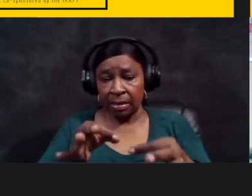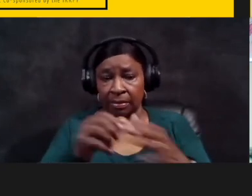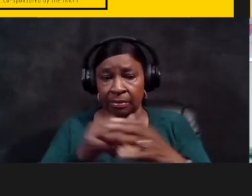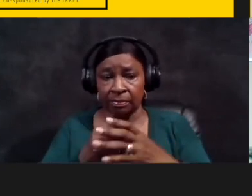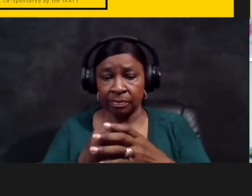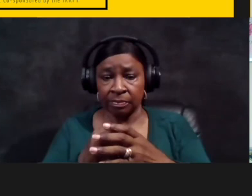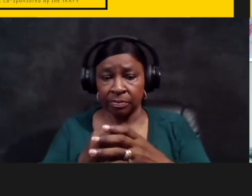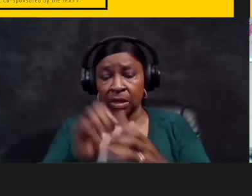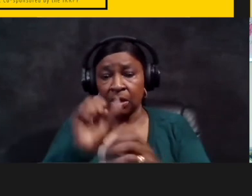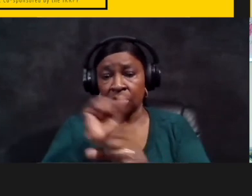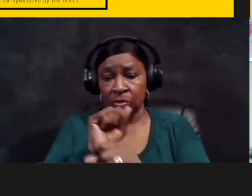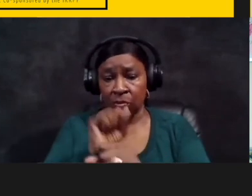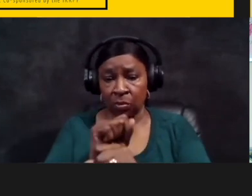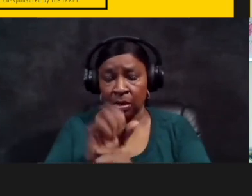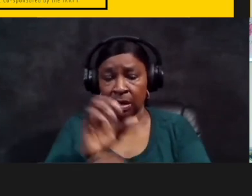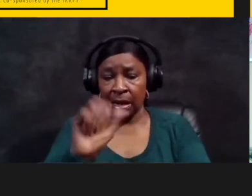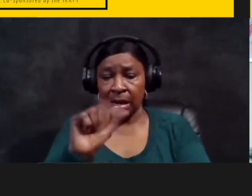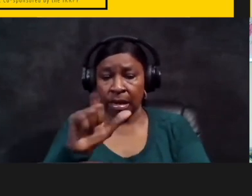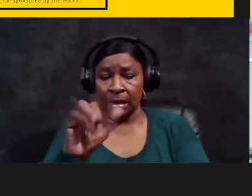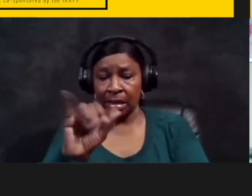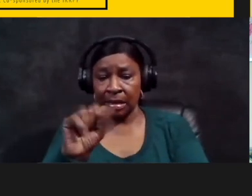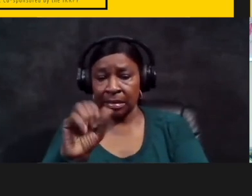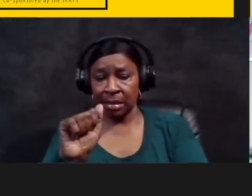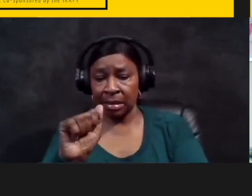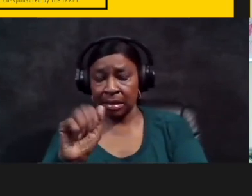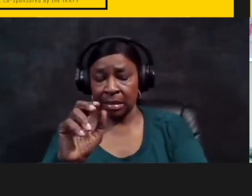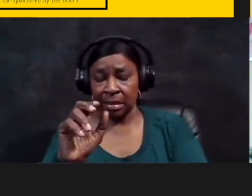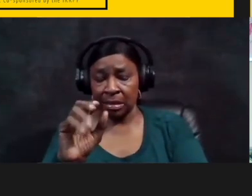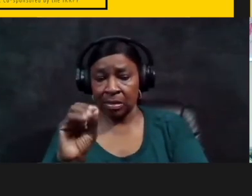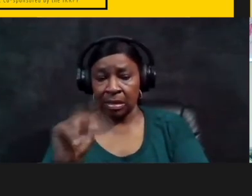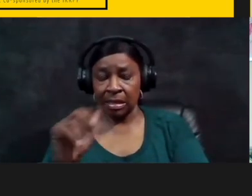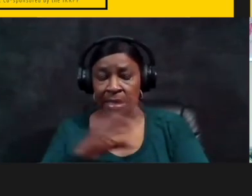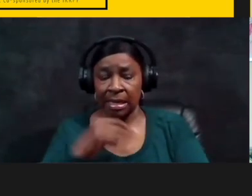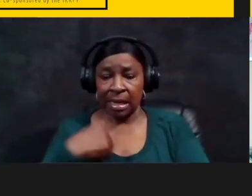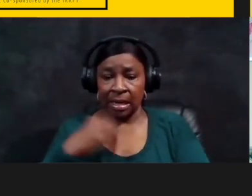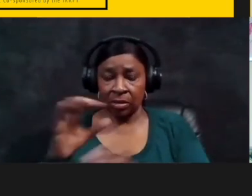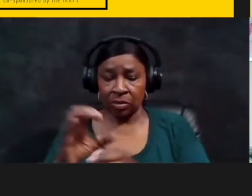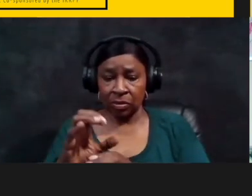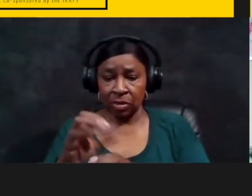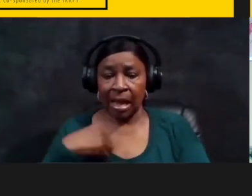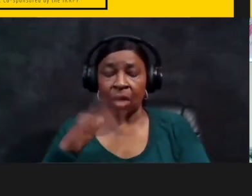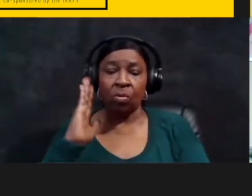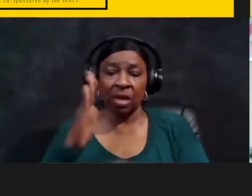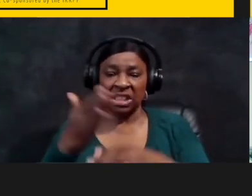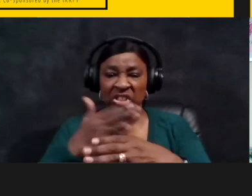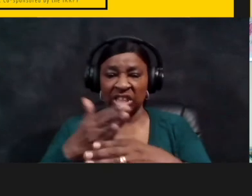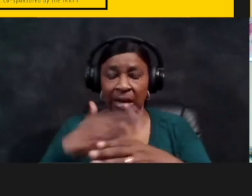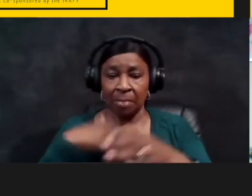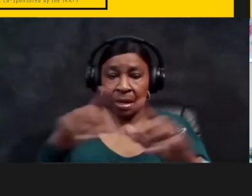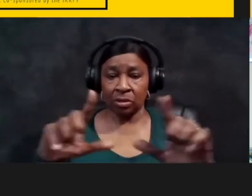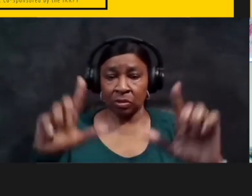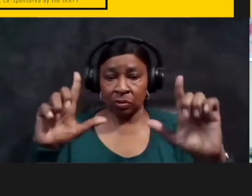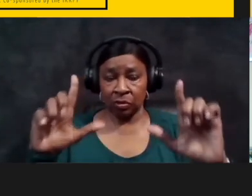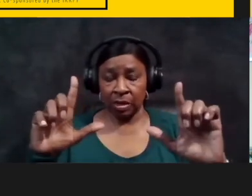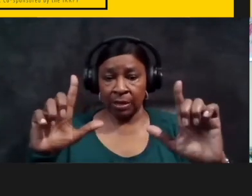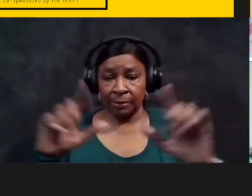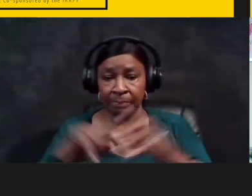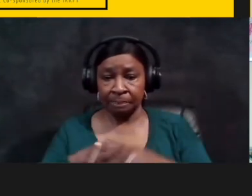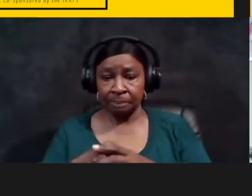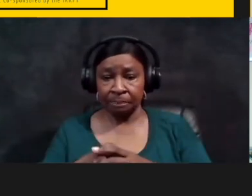the work that Alison Mountz and I did in Boats, Borders, and Bases. So I will share my screen.